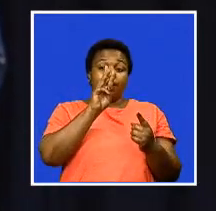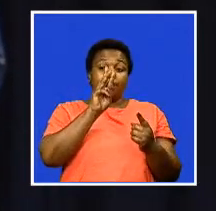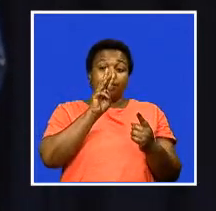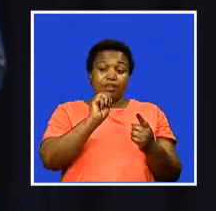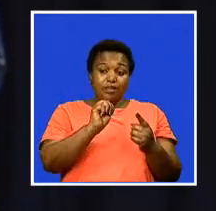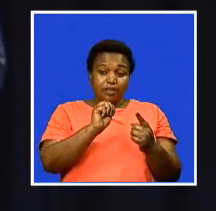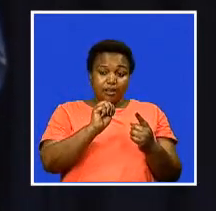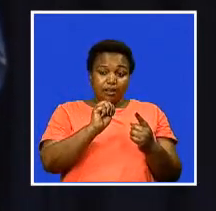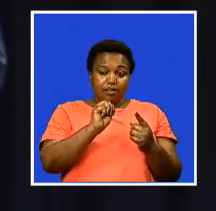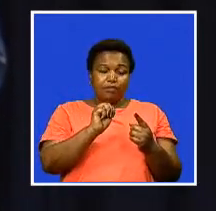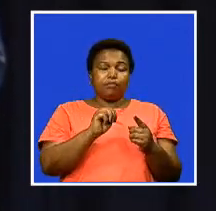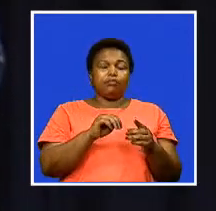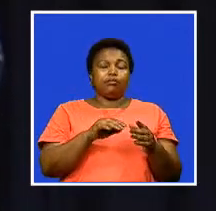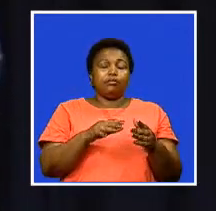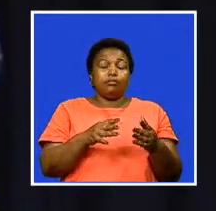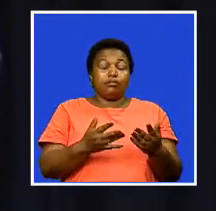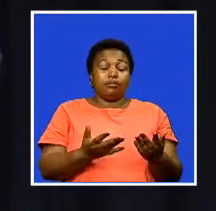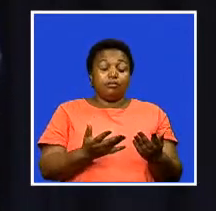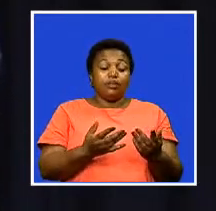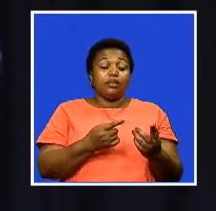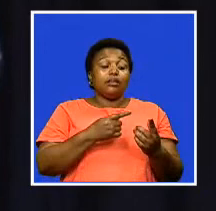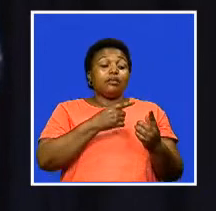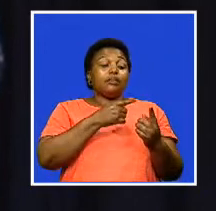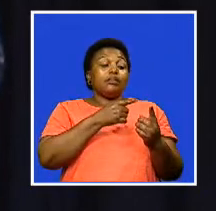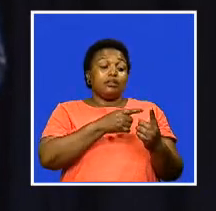kulendlela losebenta ngayo